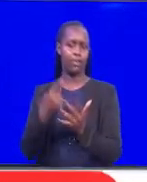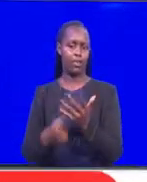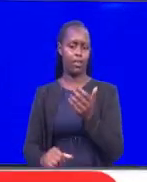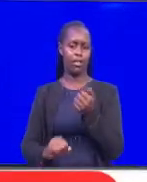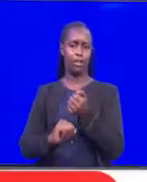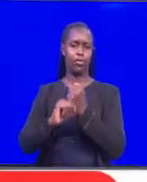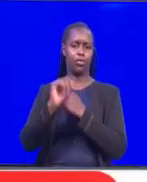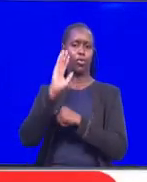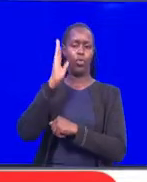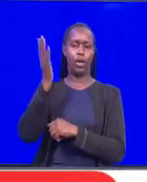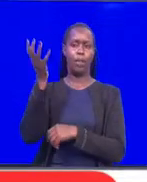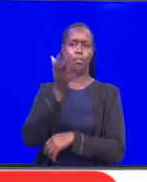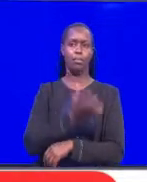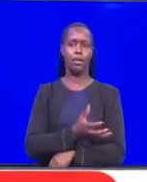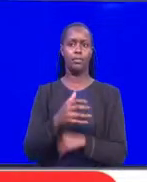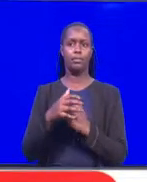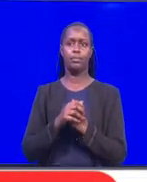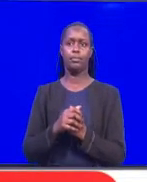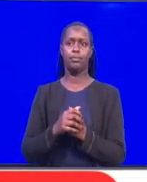yake.